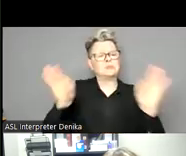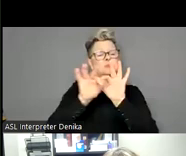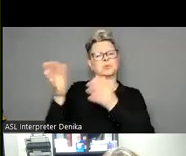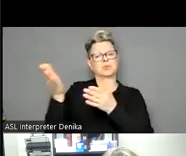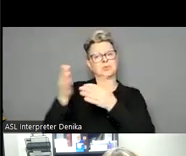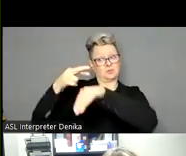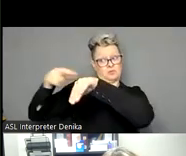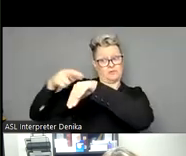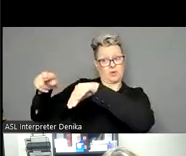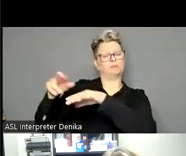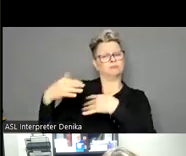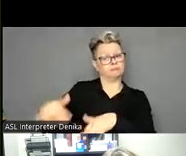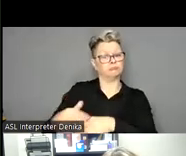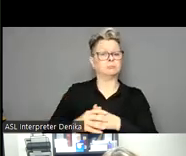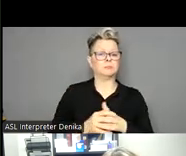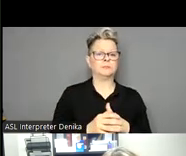service.